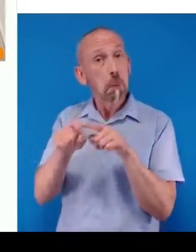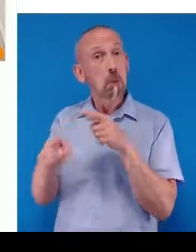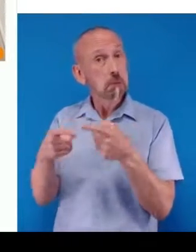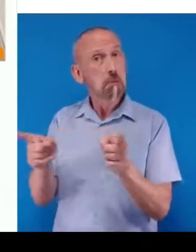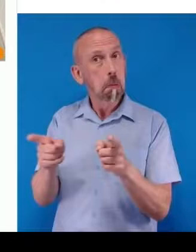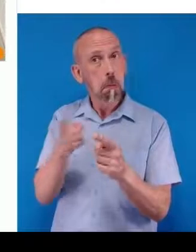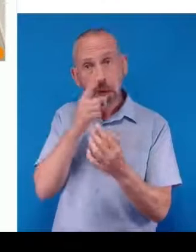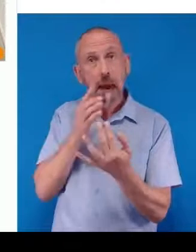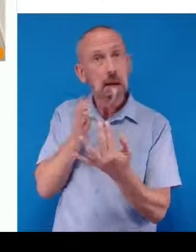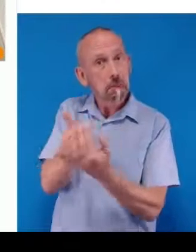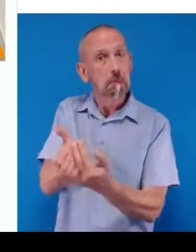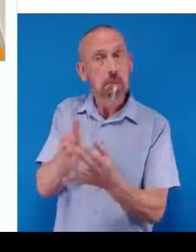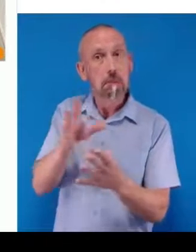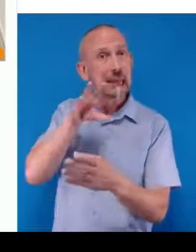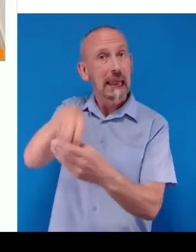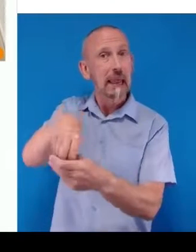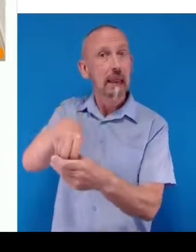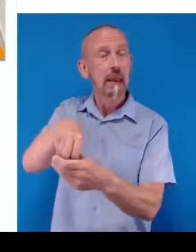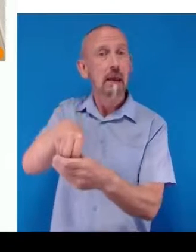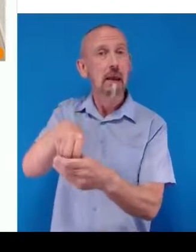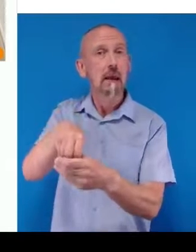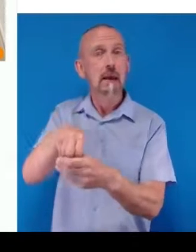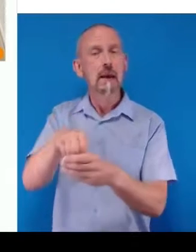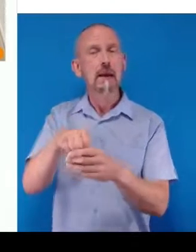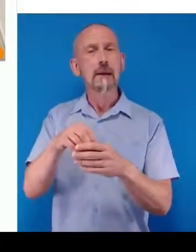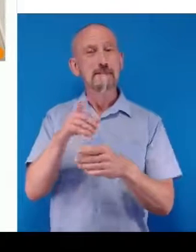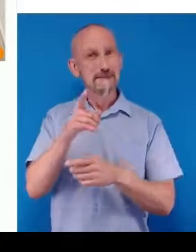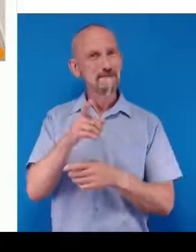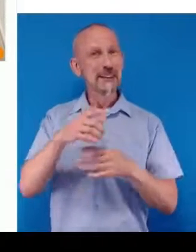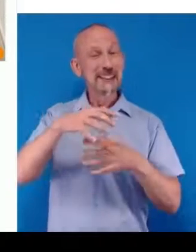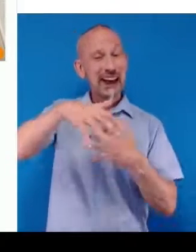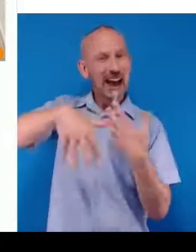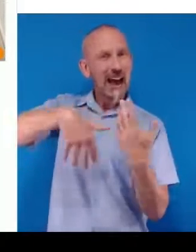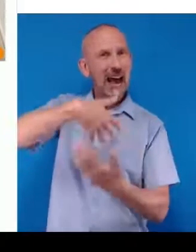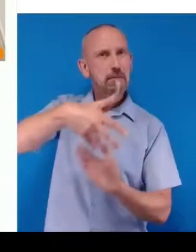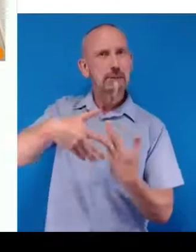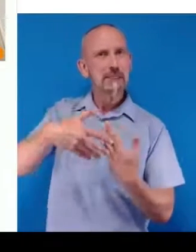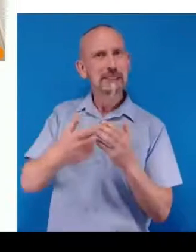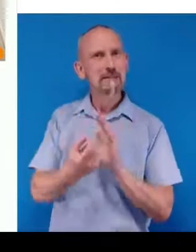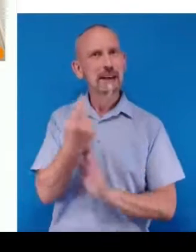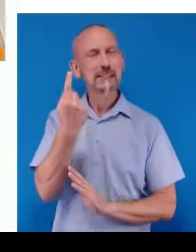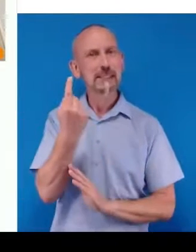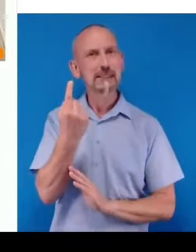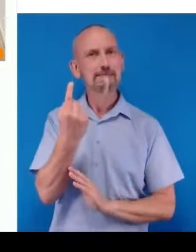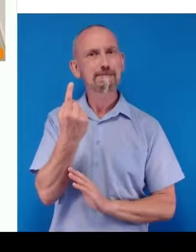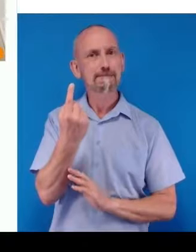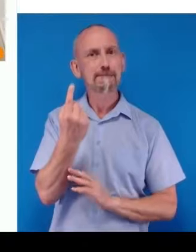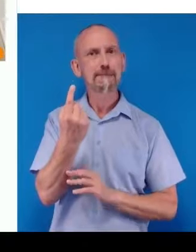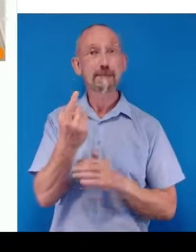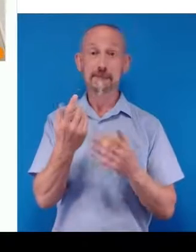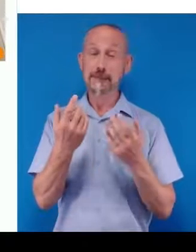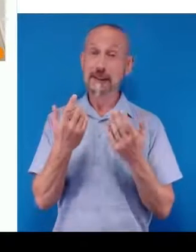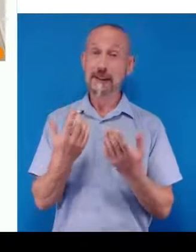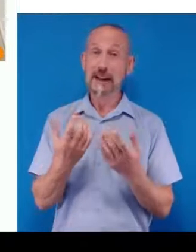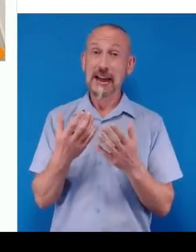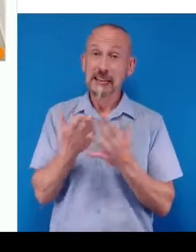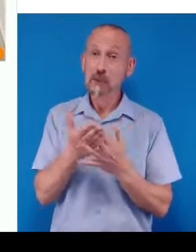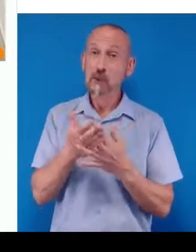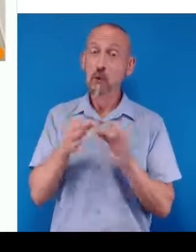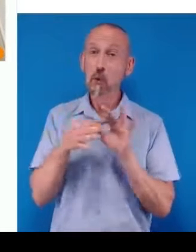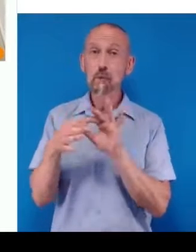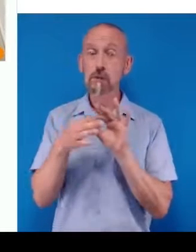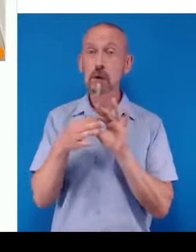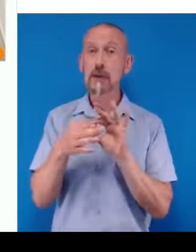that in. But as with hybrid events, we have a facility within AccessLOOP where you can take the captions and put them in the room, and because